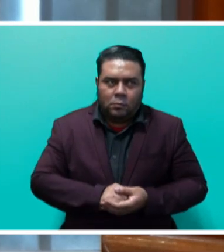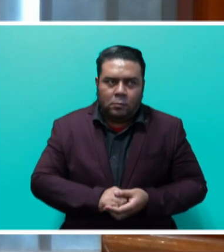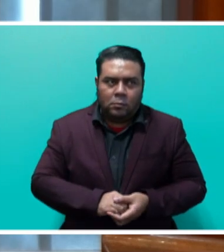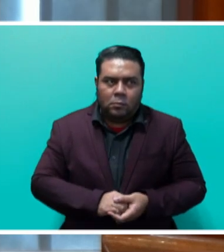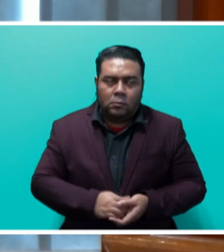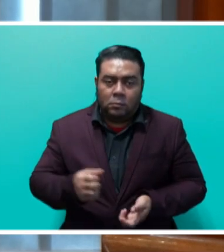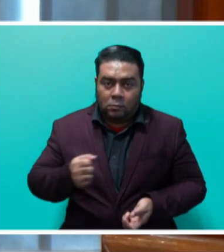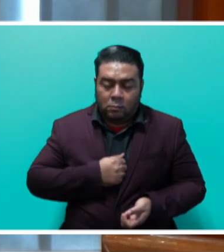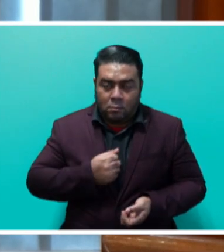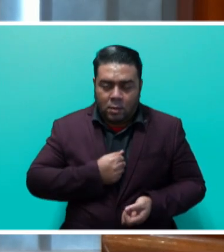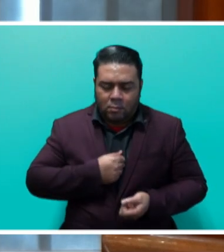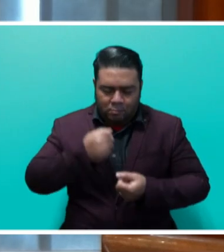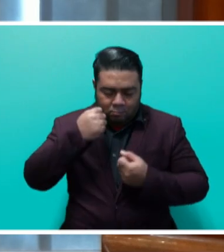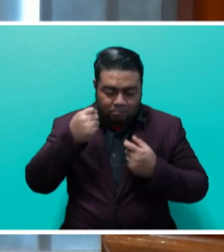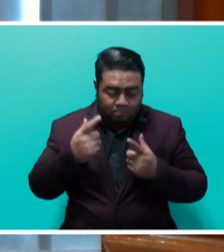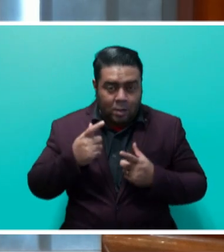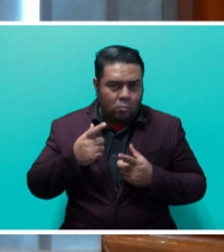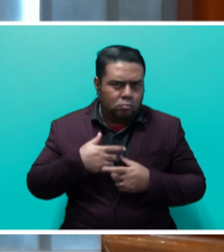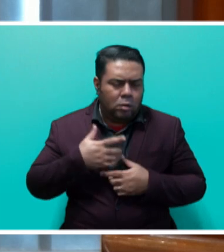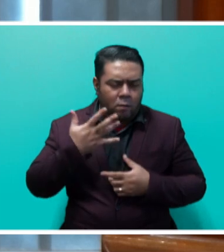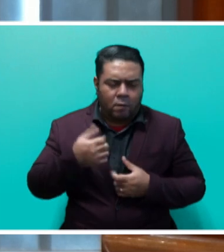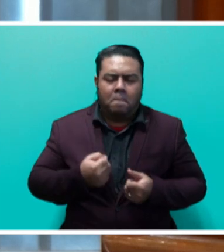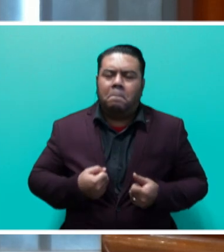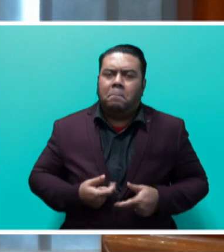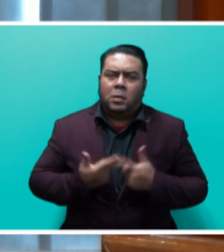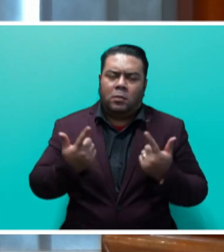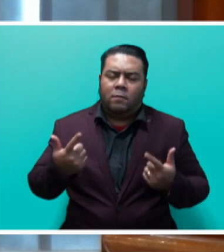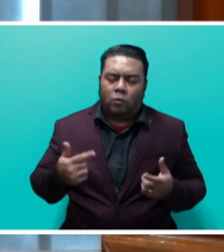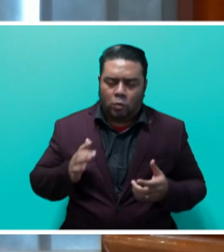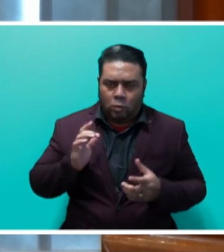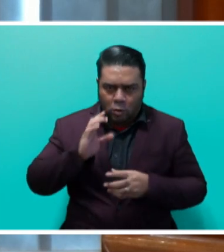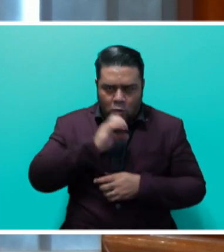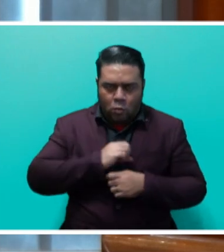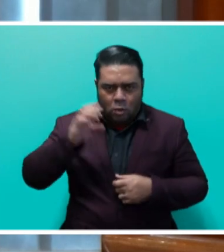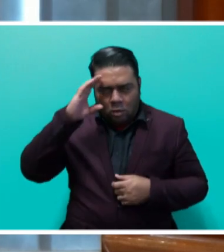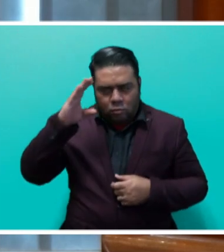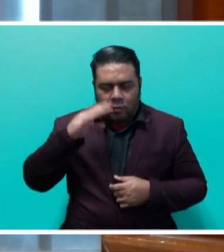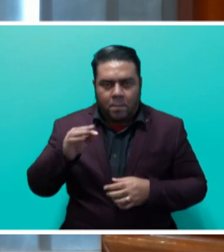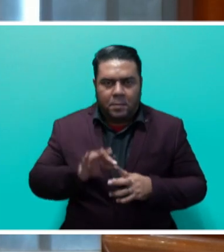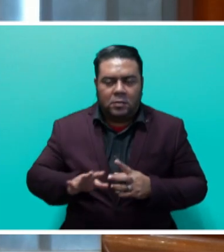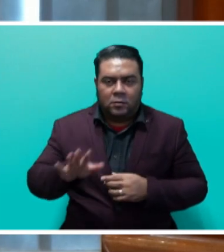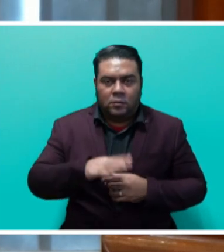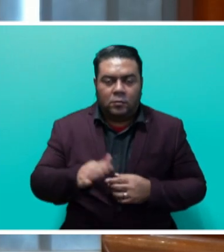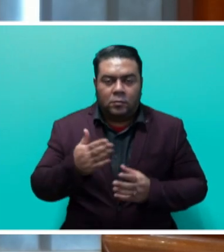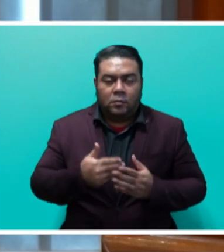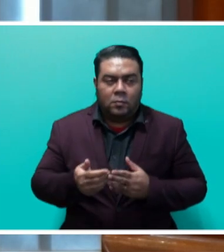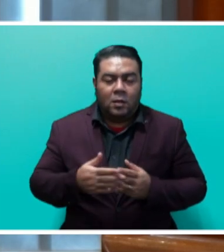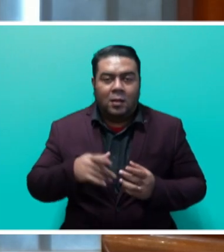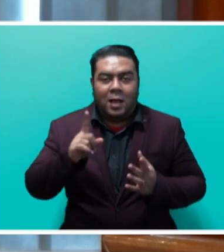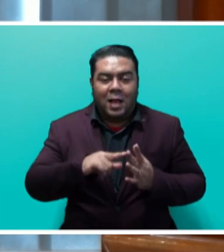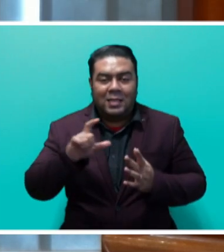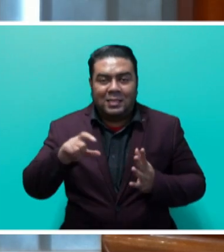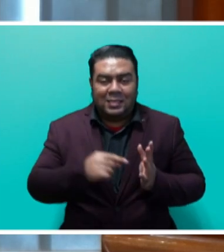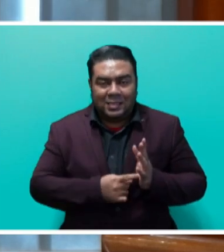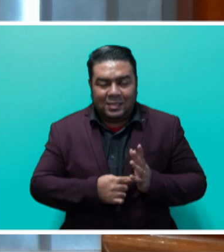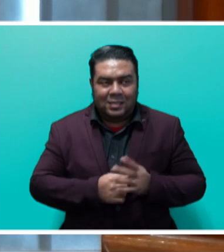my expectation that there is massive potential for our country, and for the Pacific for that matter, in the ICT.